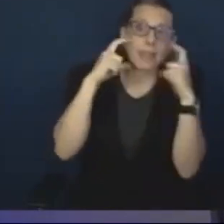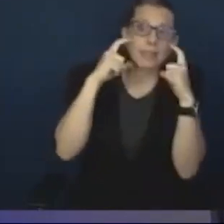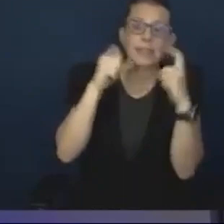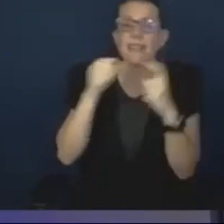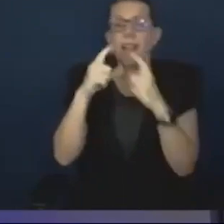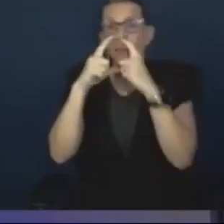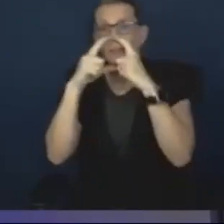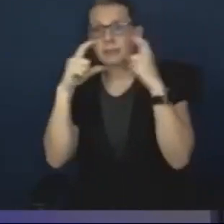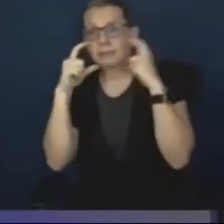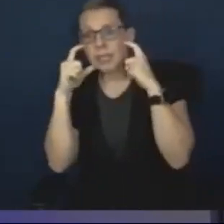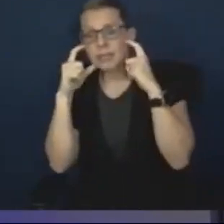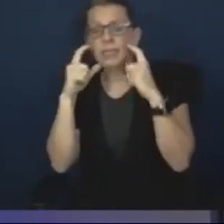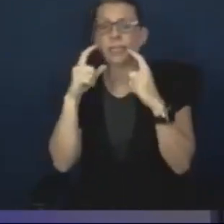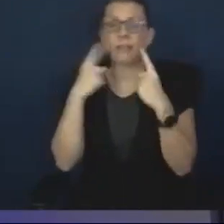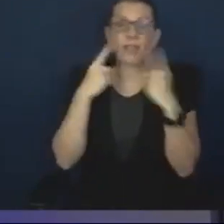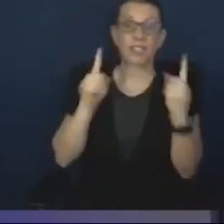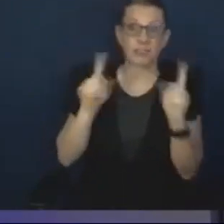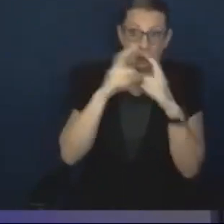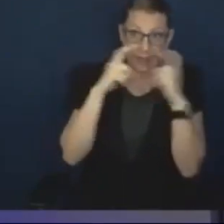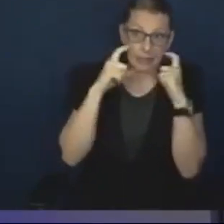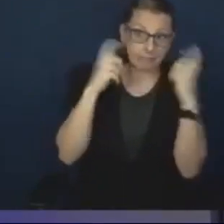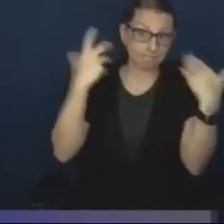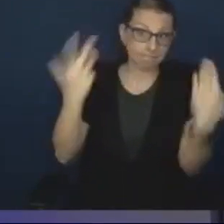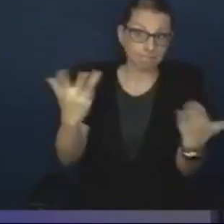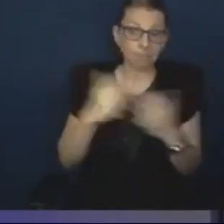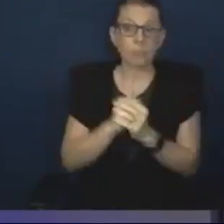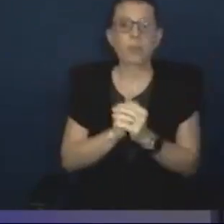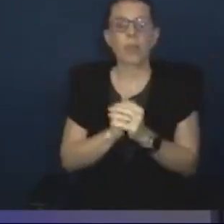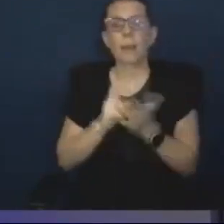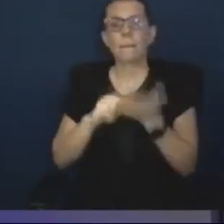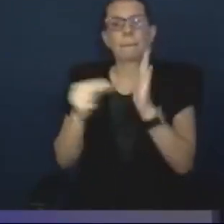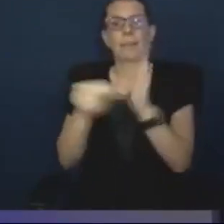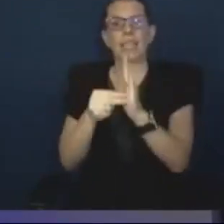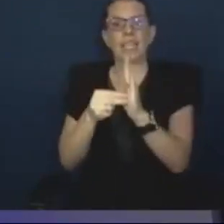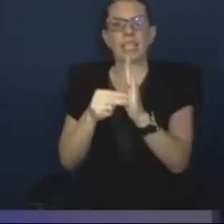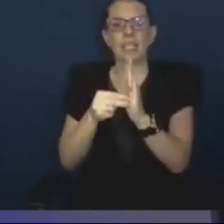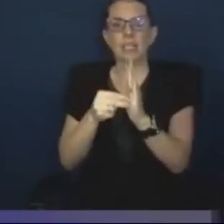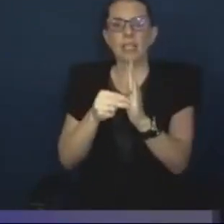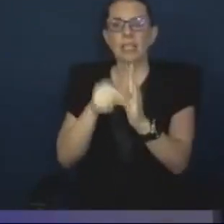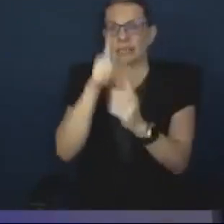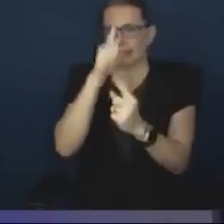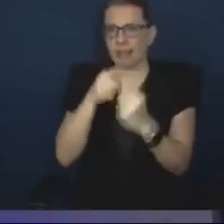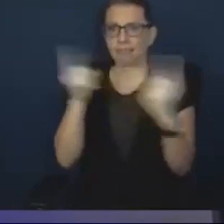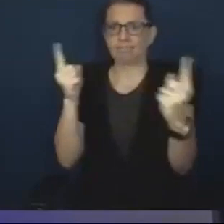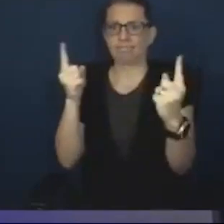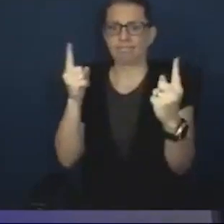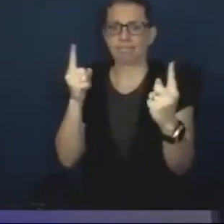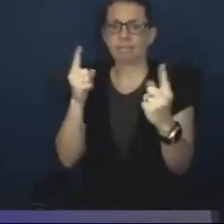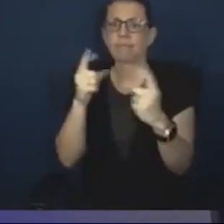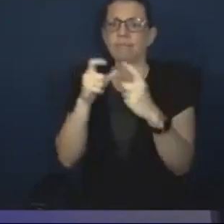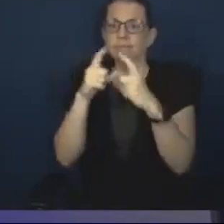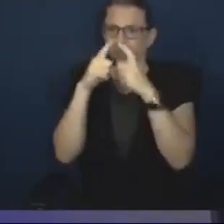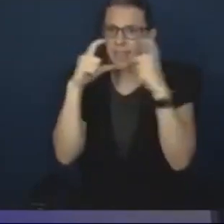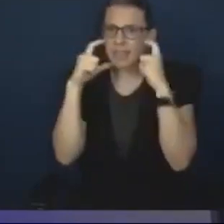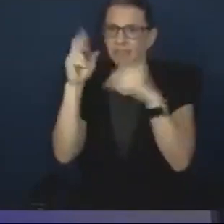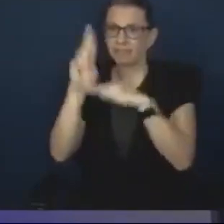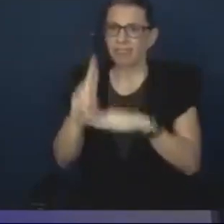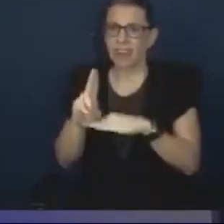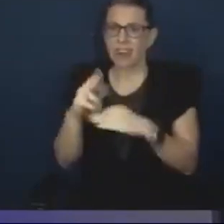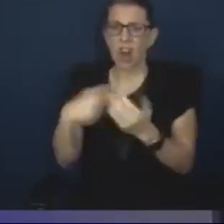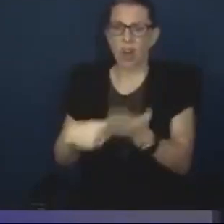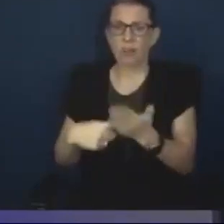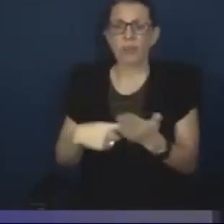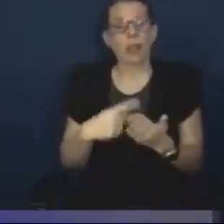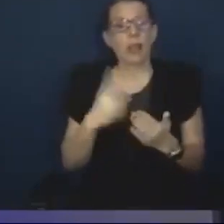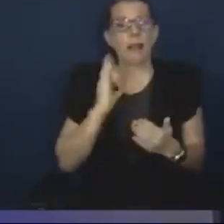As people would say, this has put the nail in the coffin of the anti-masking argument. I would argue that we do that every day in the health system because our